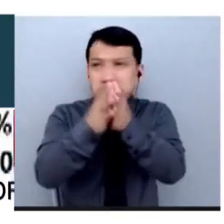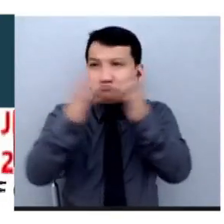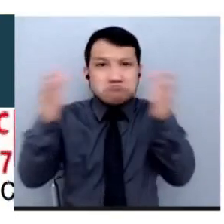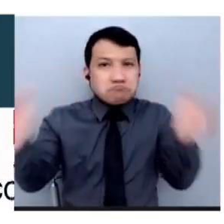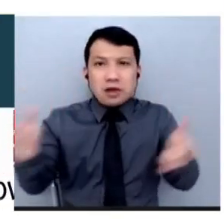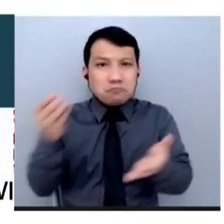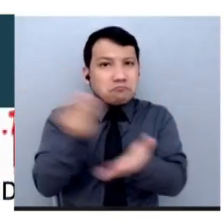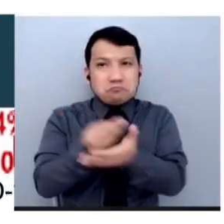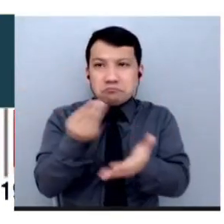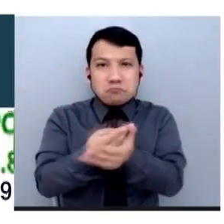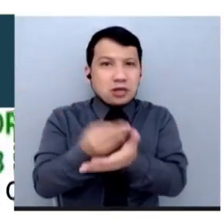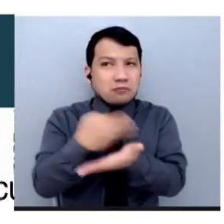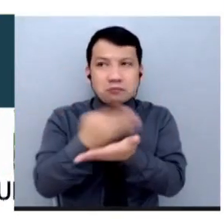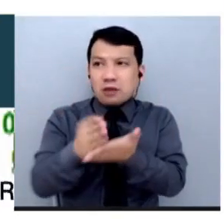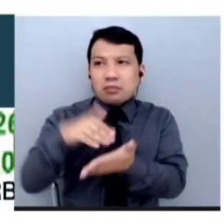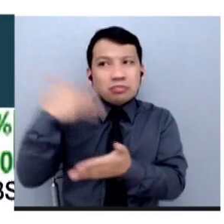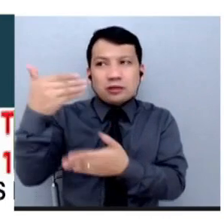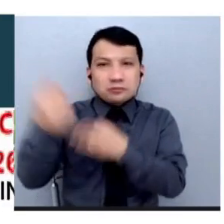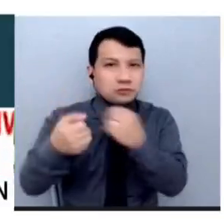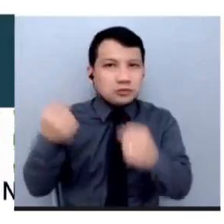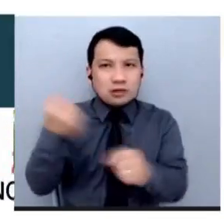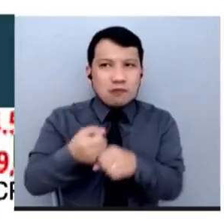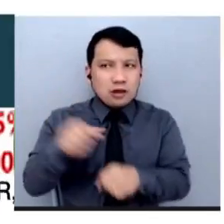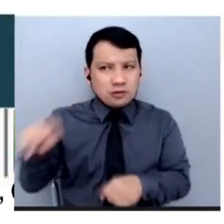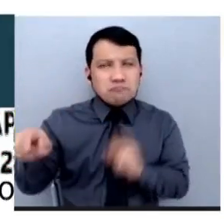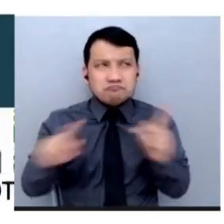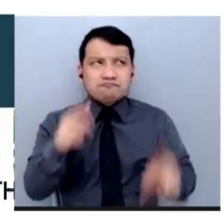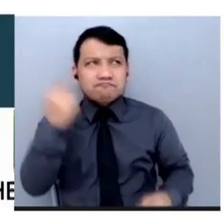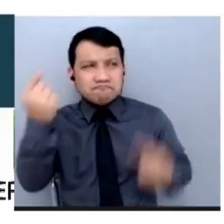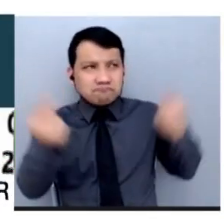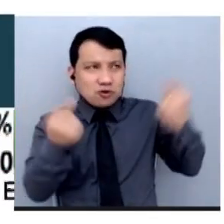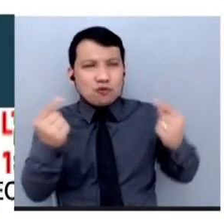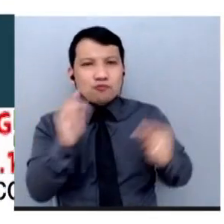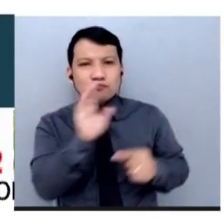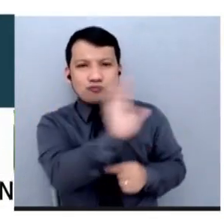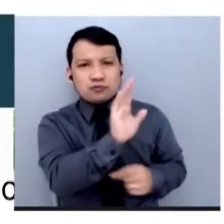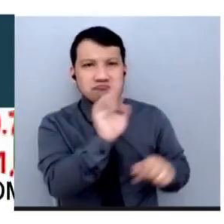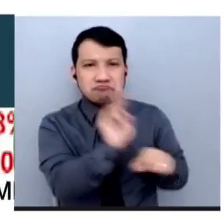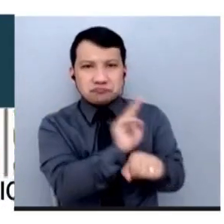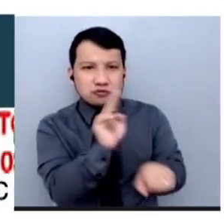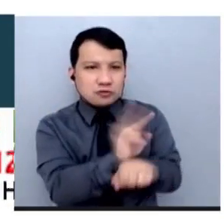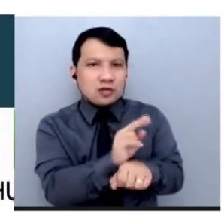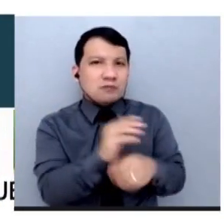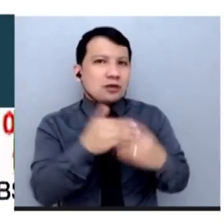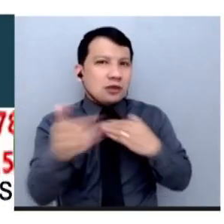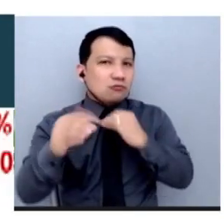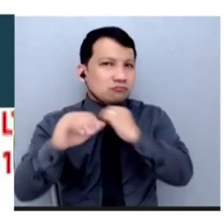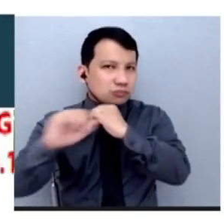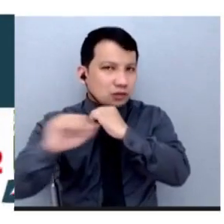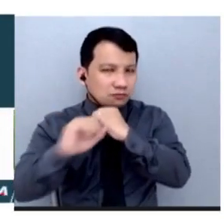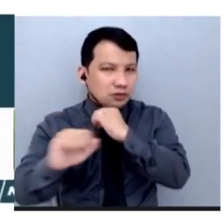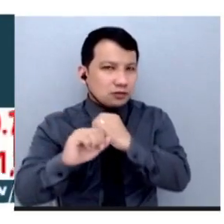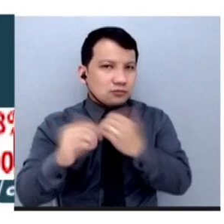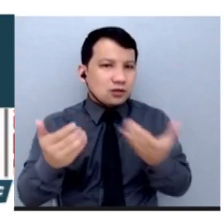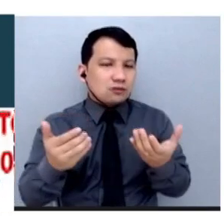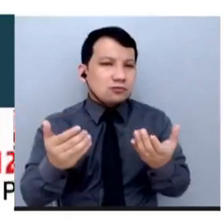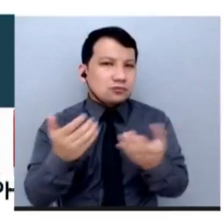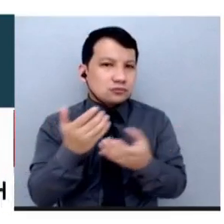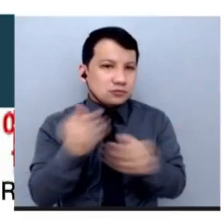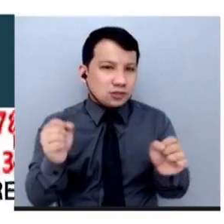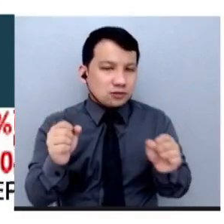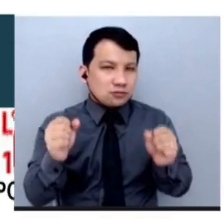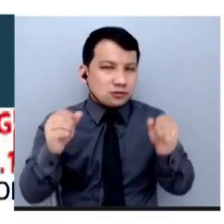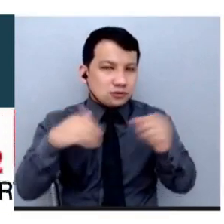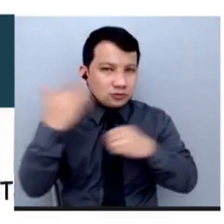money next year. And people are concerned that this will be used during the campaign season to secure an electoral